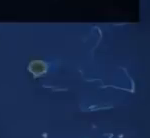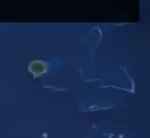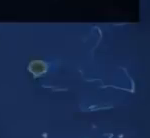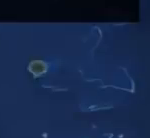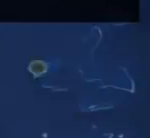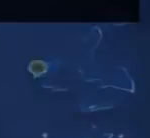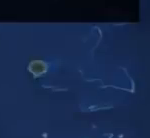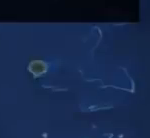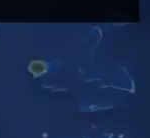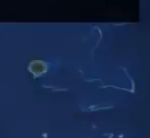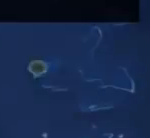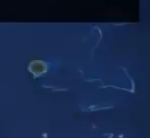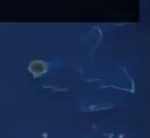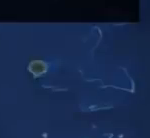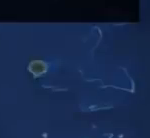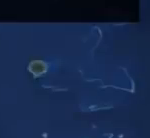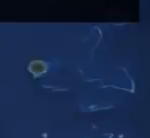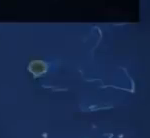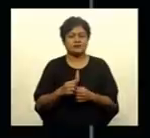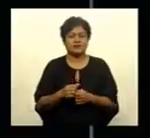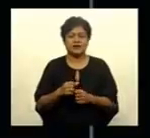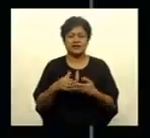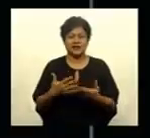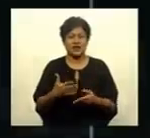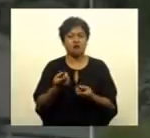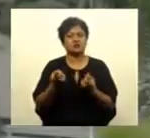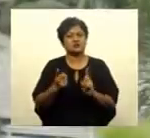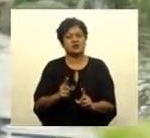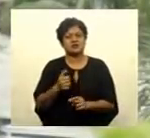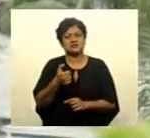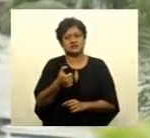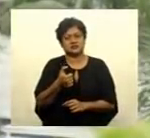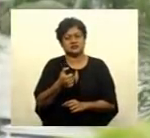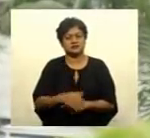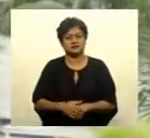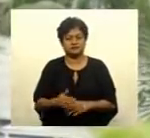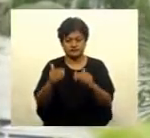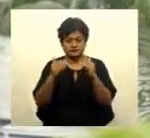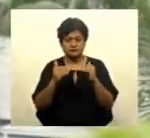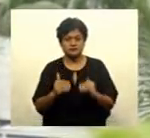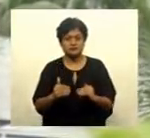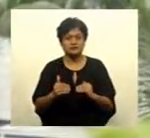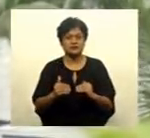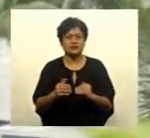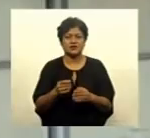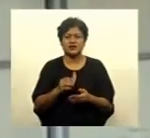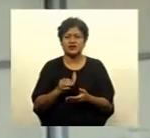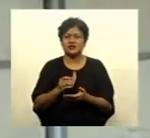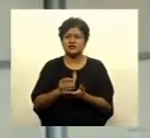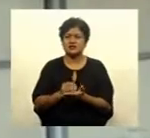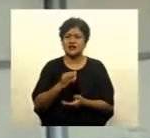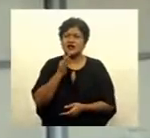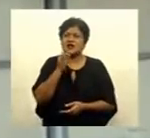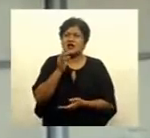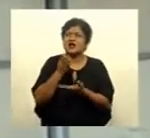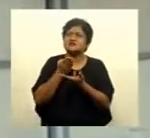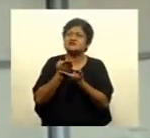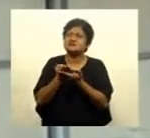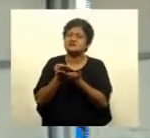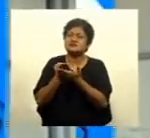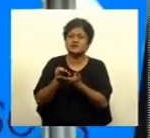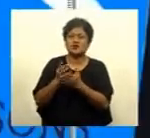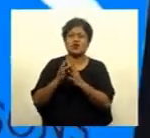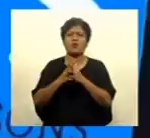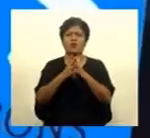The COVID death toll stands at 6. Up ahead, slight demand in rental properties in the Western